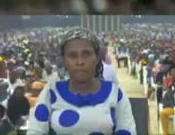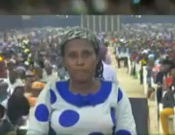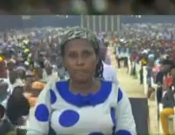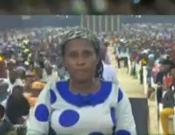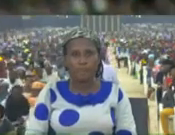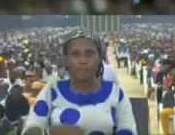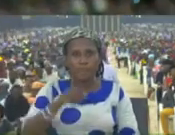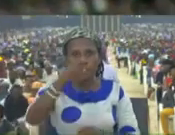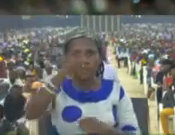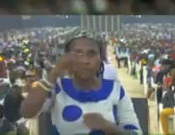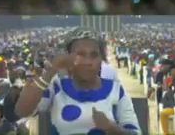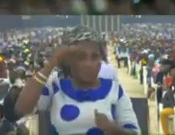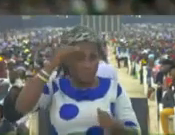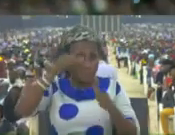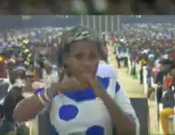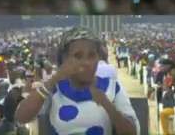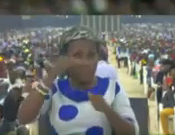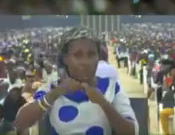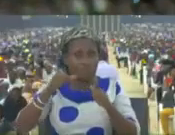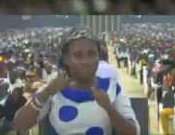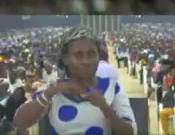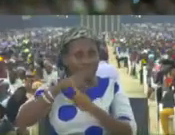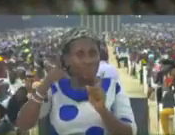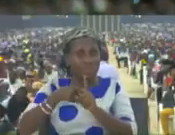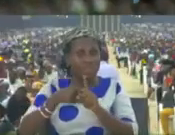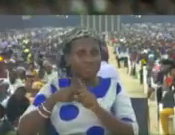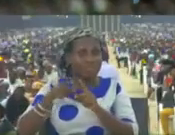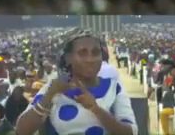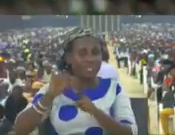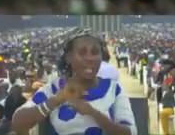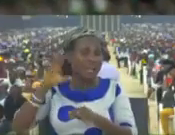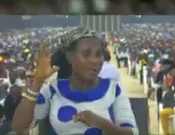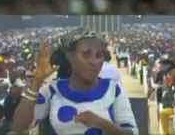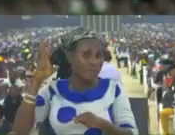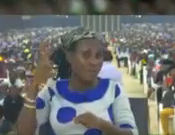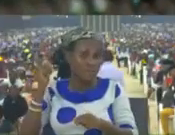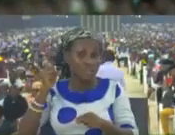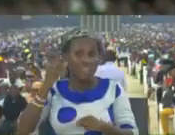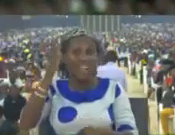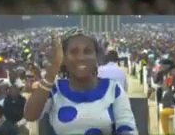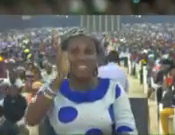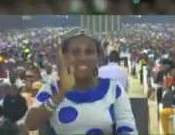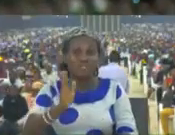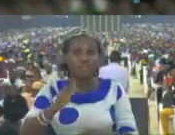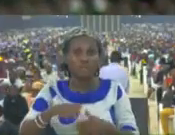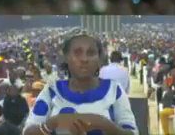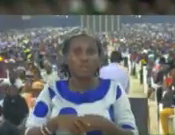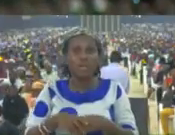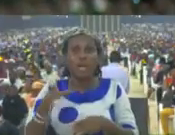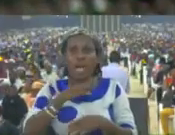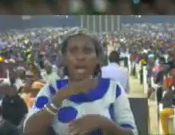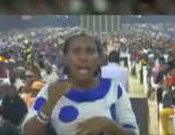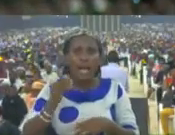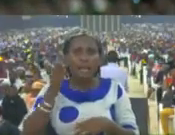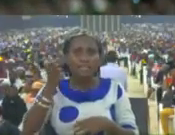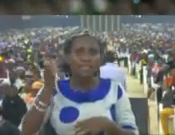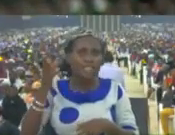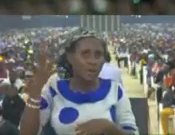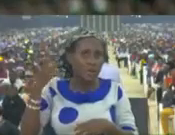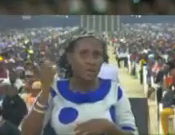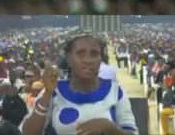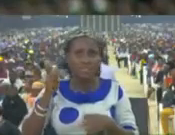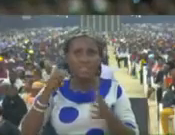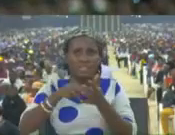Remember when I was a lecturer in Ilorin, and there was this very young,